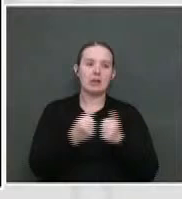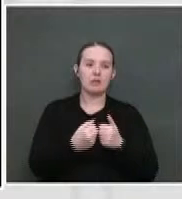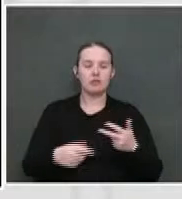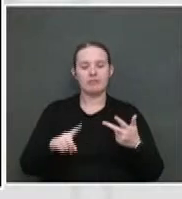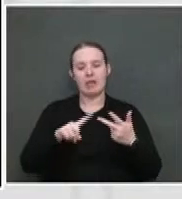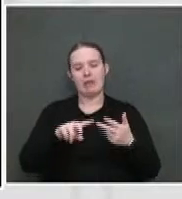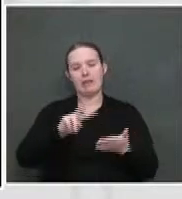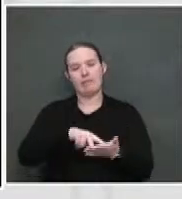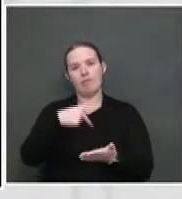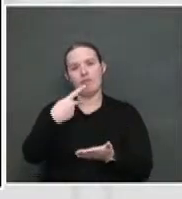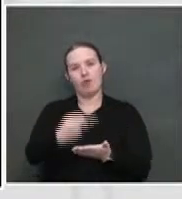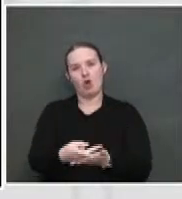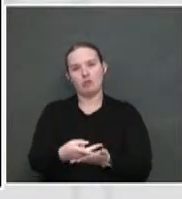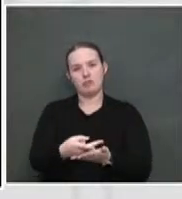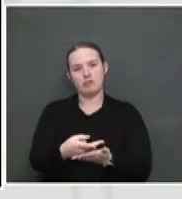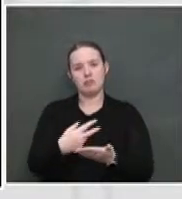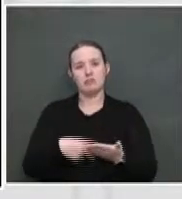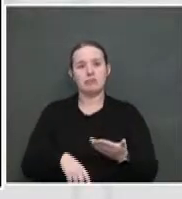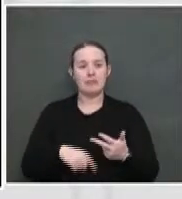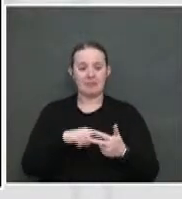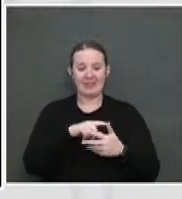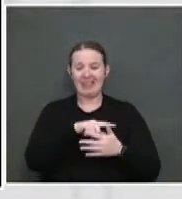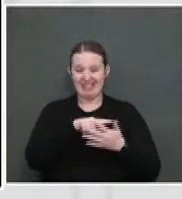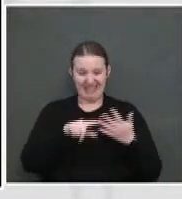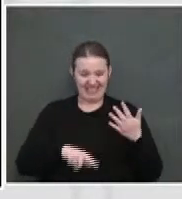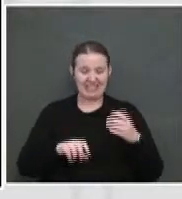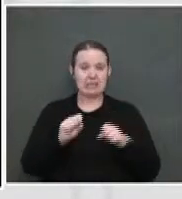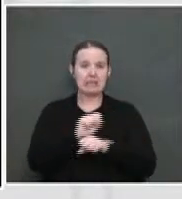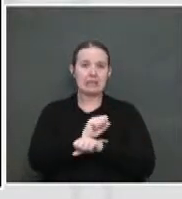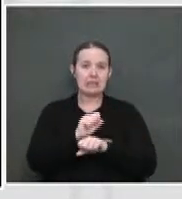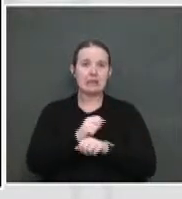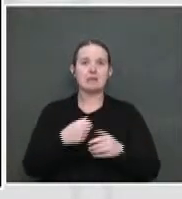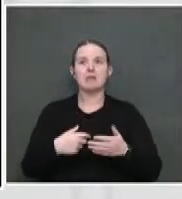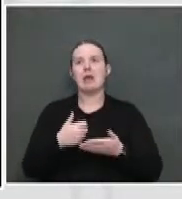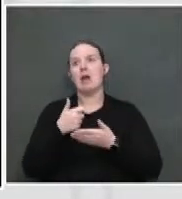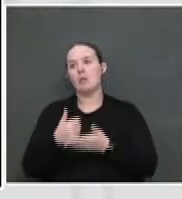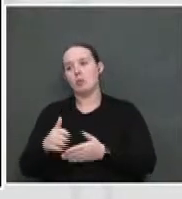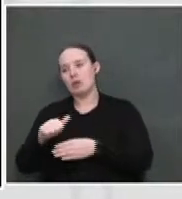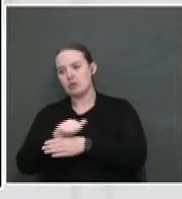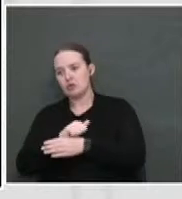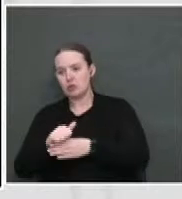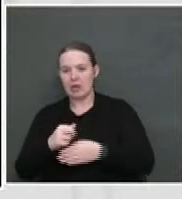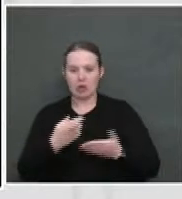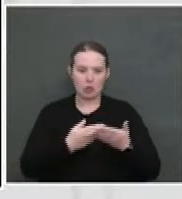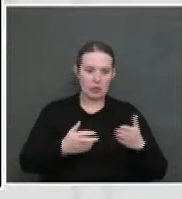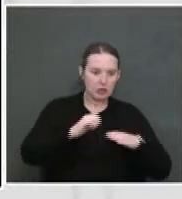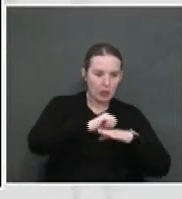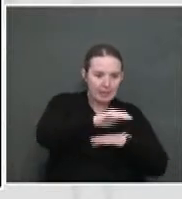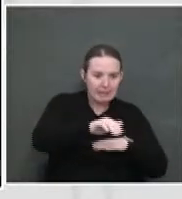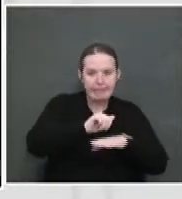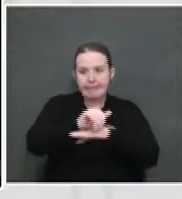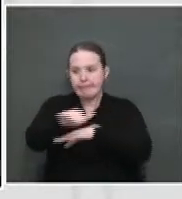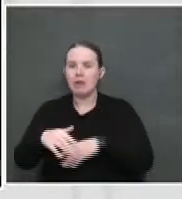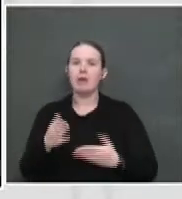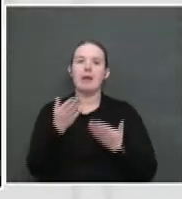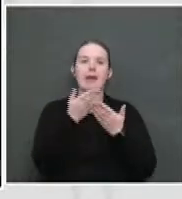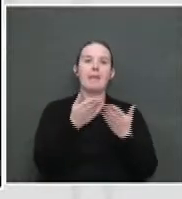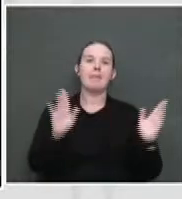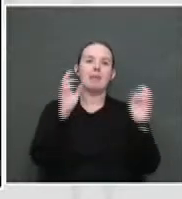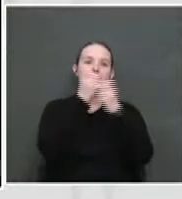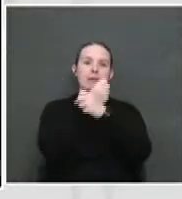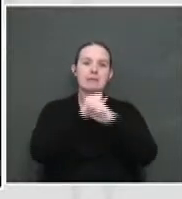falls. So these statistics help guide our training, resource deployment, and public safety